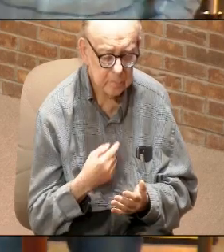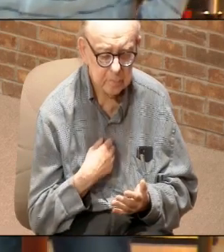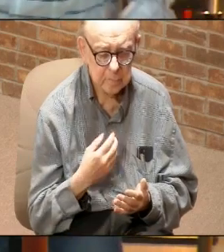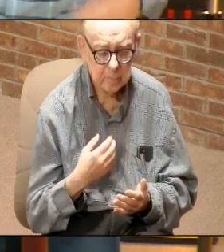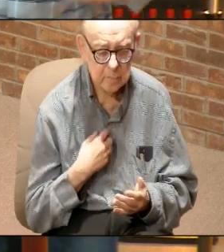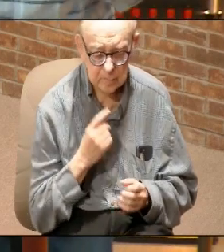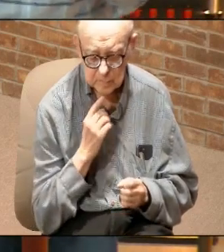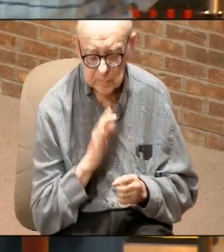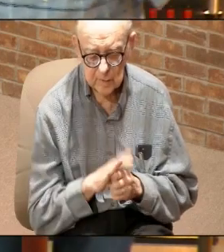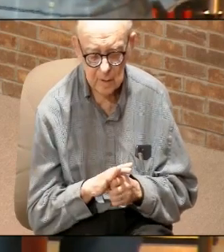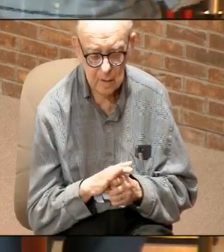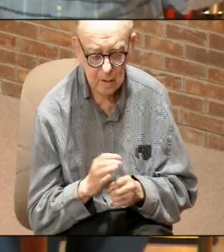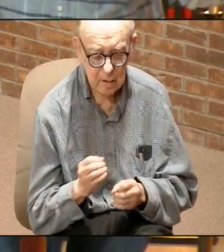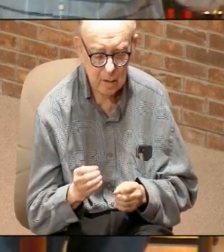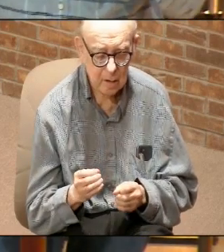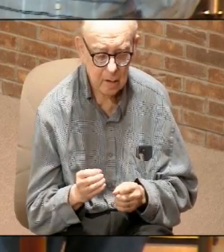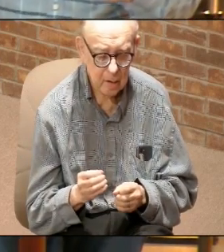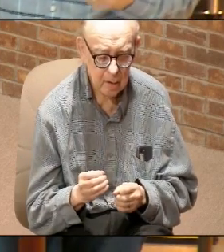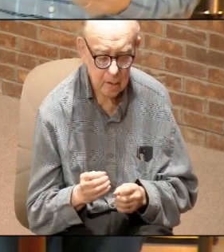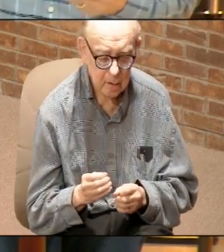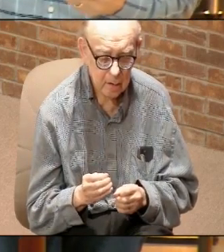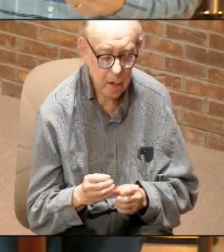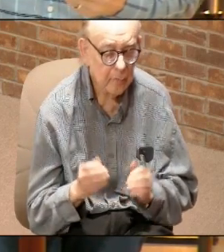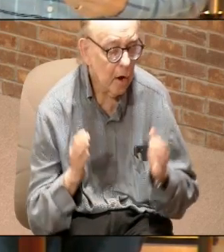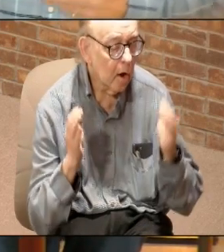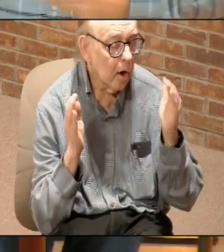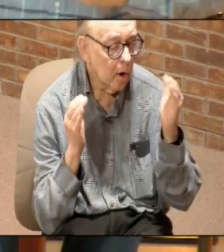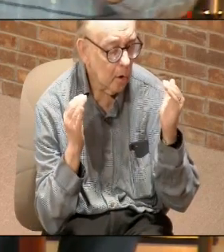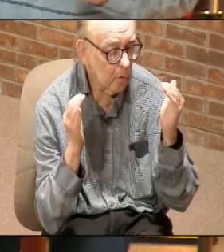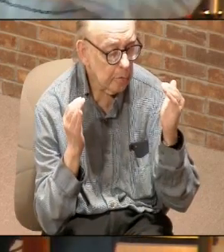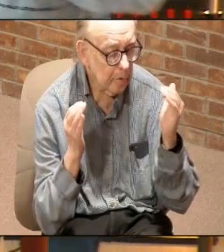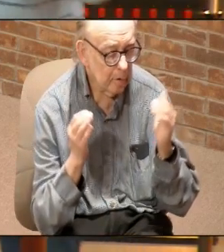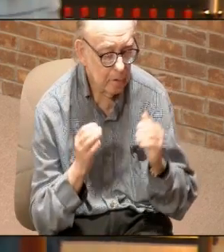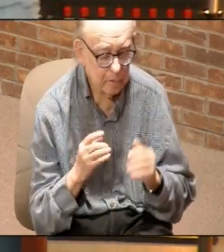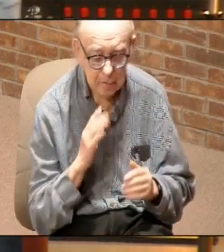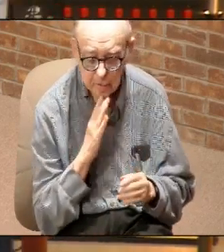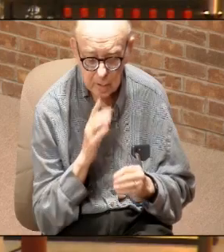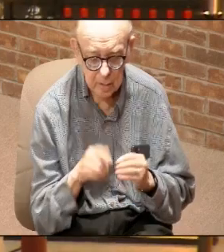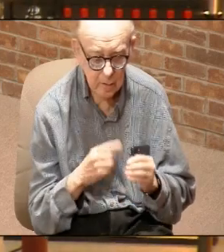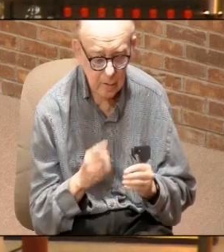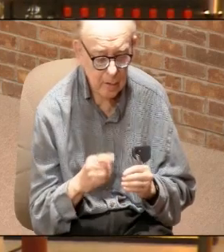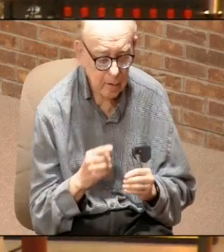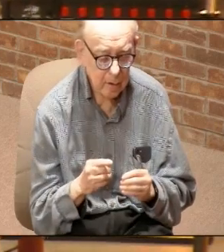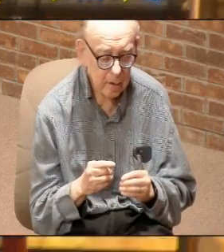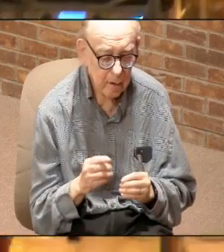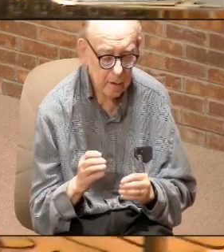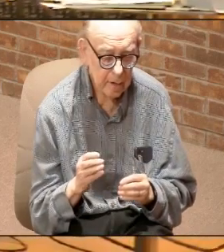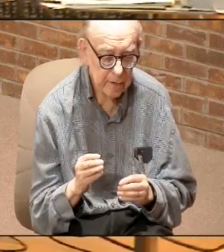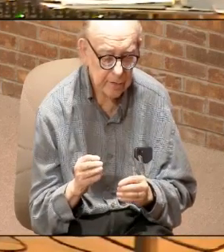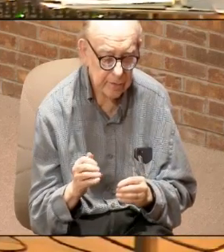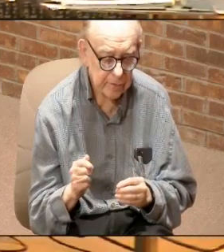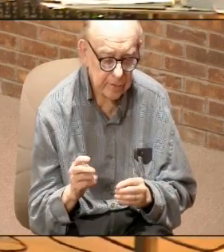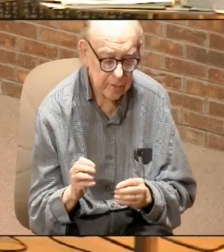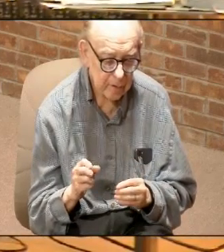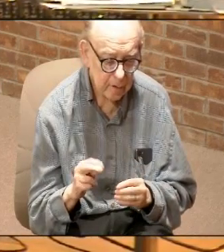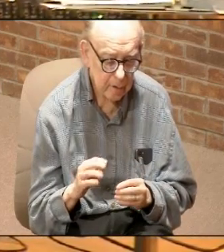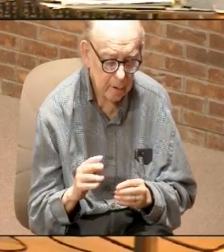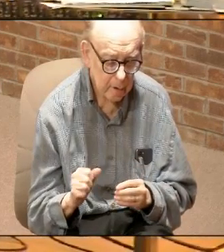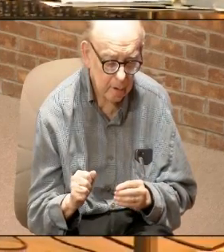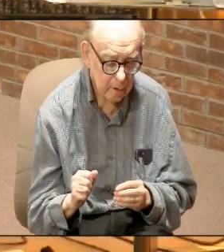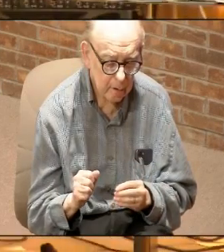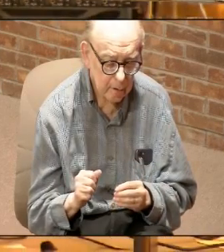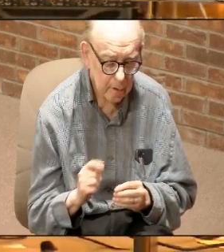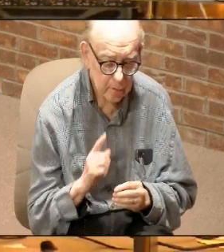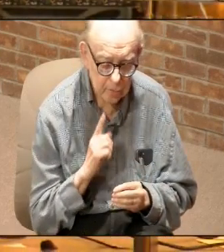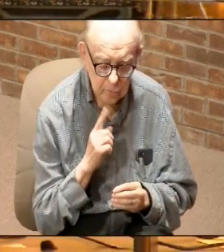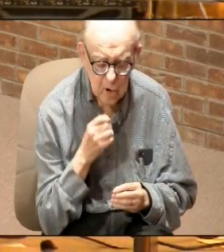had the promise of hope. We talked about Simeon, if you remember. Simeon was a very